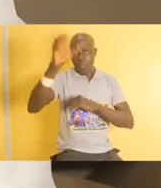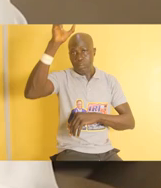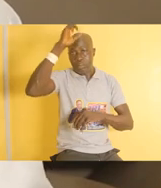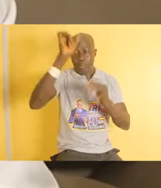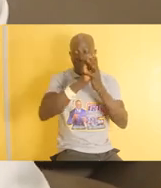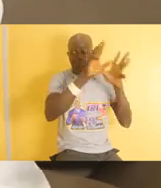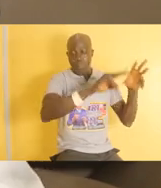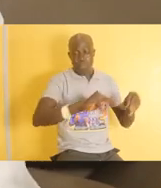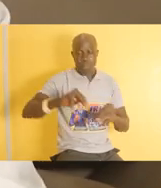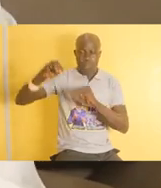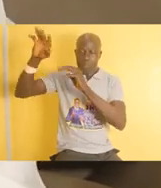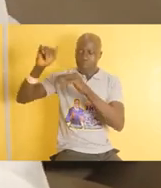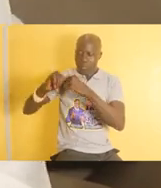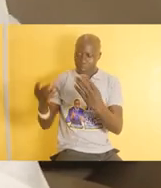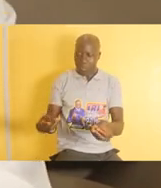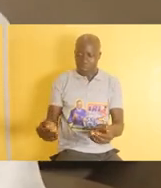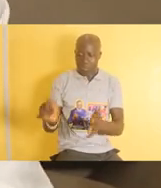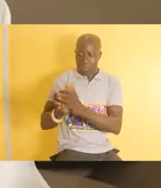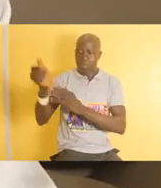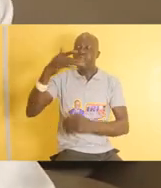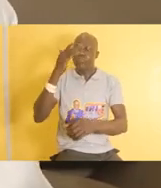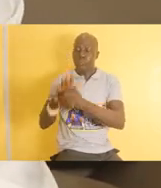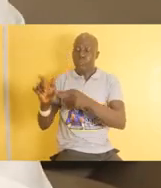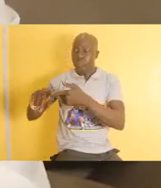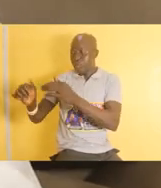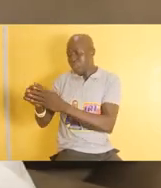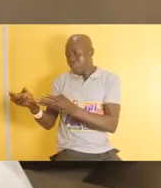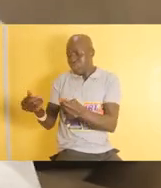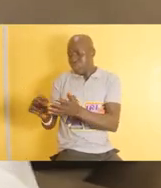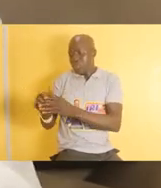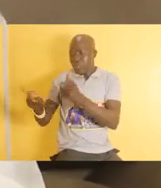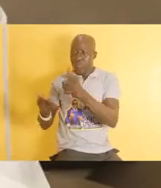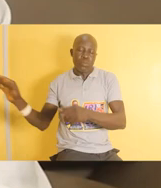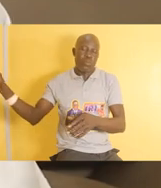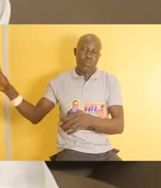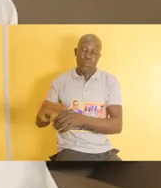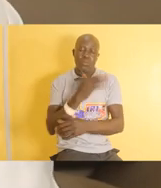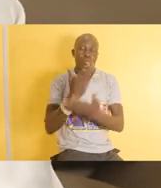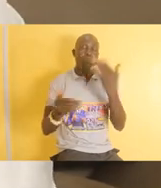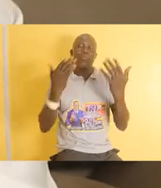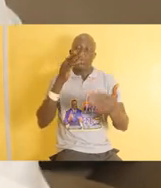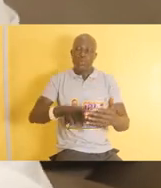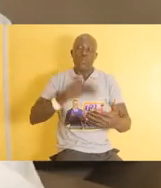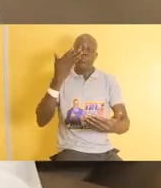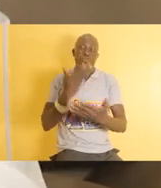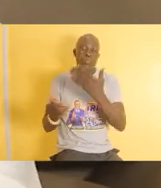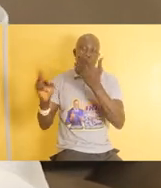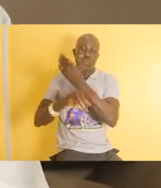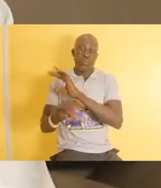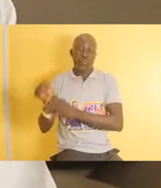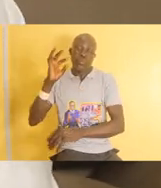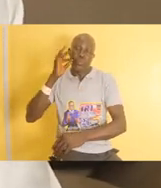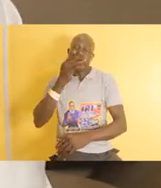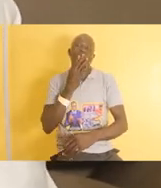mu won goke. Yes. Ile na wa. Aha. Ti ile rere ati nla. Oh yes. Ti ile tin san fun wara. Ati fun oyin ti bi ti